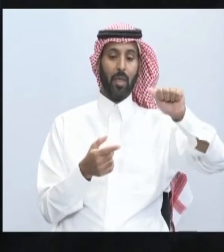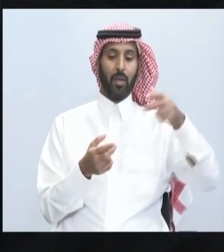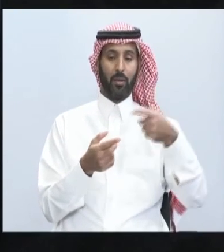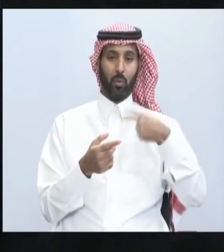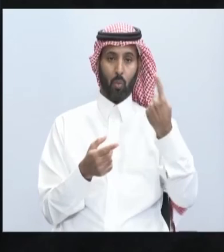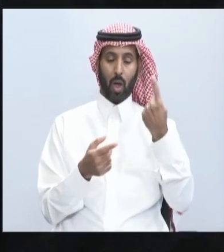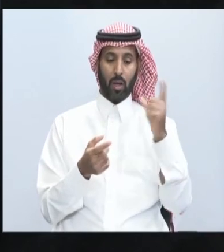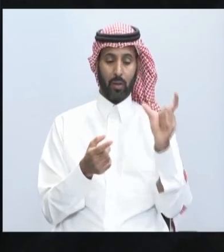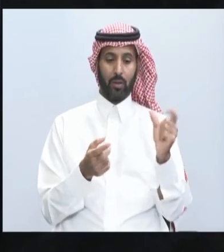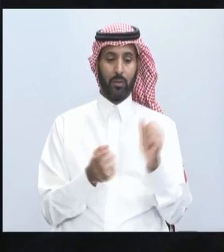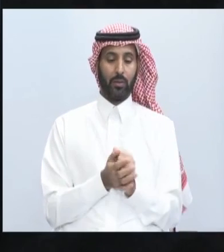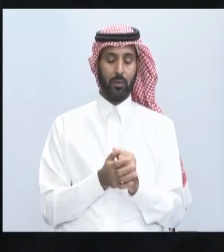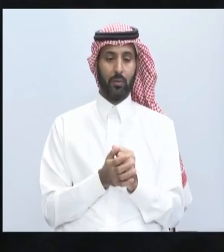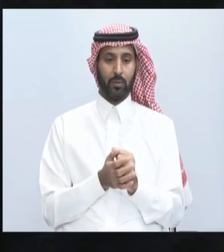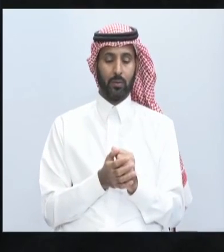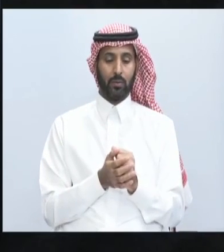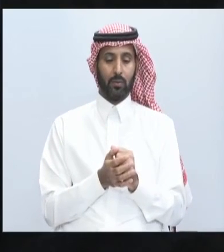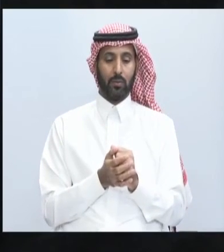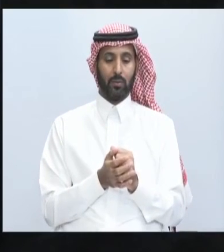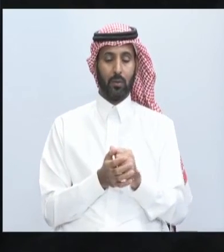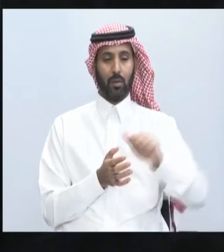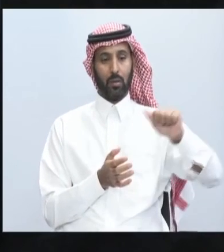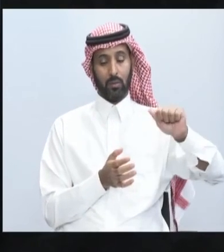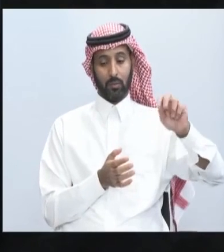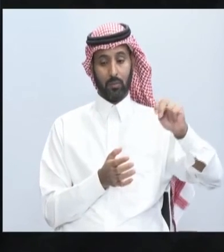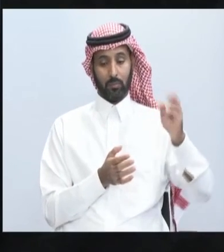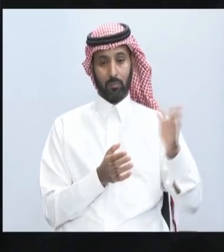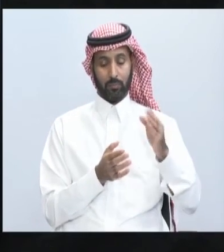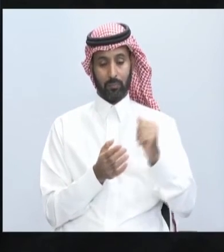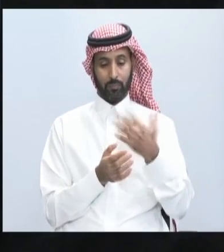begins with the vowels, we must use an before.